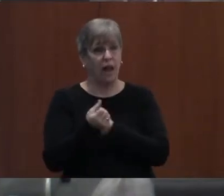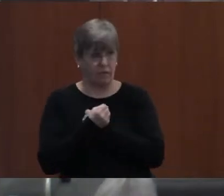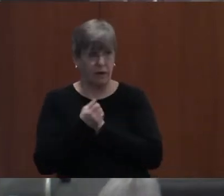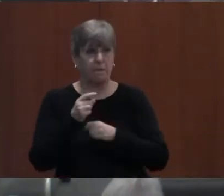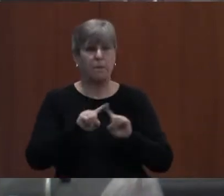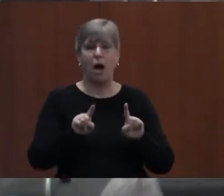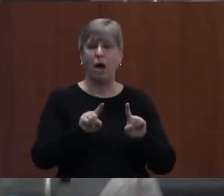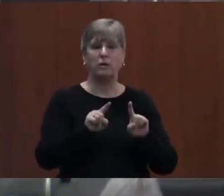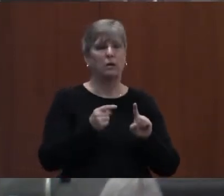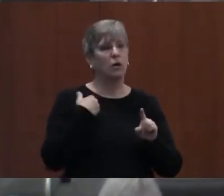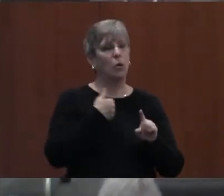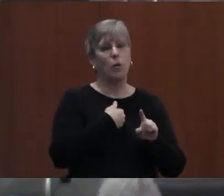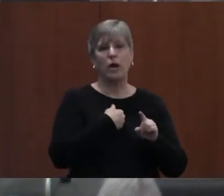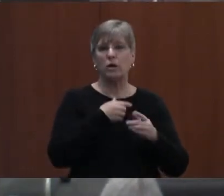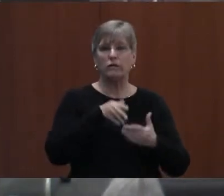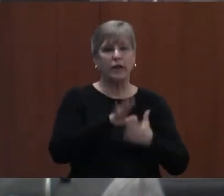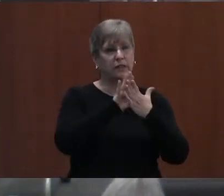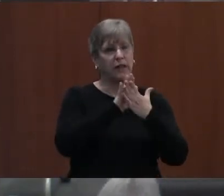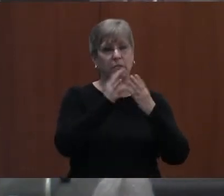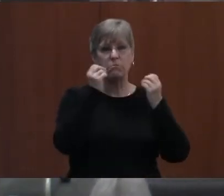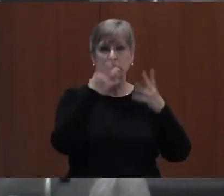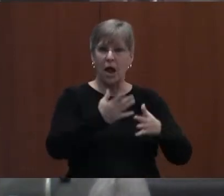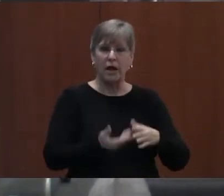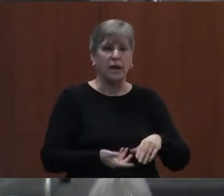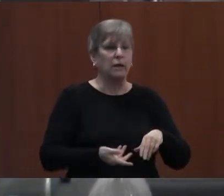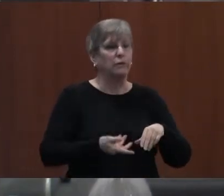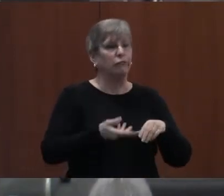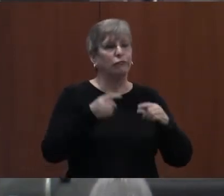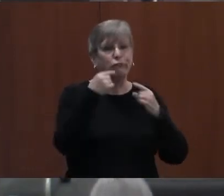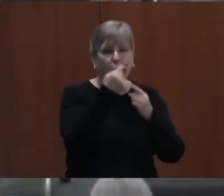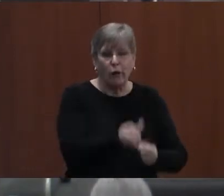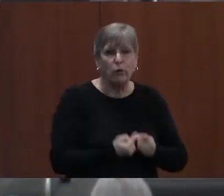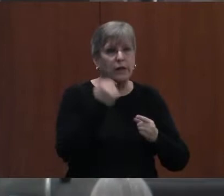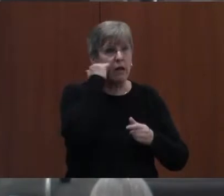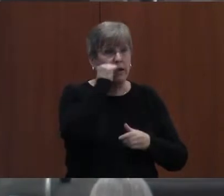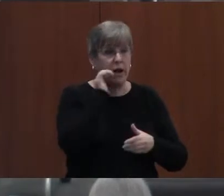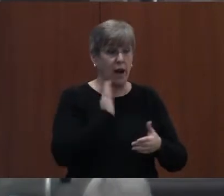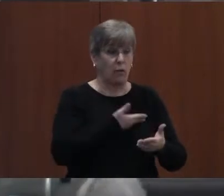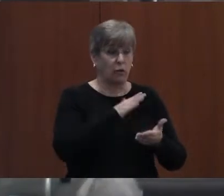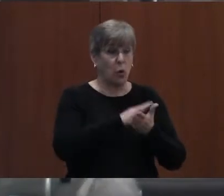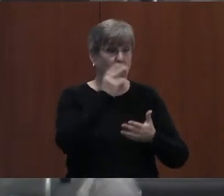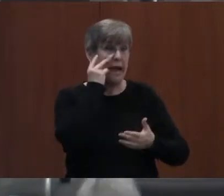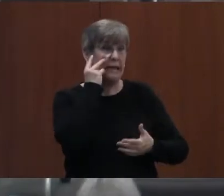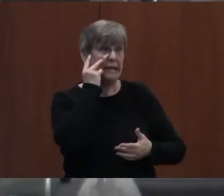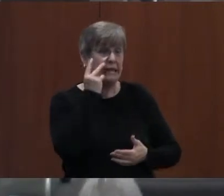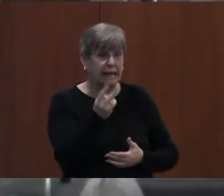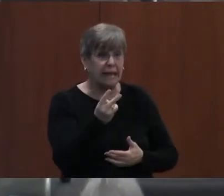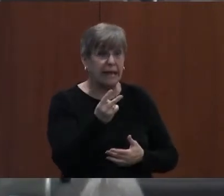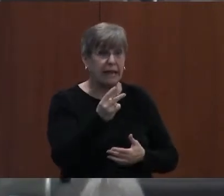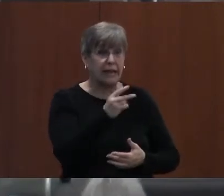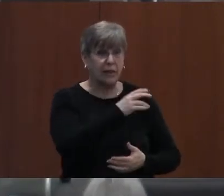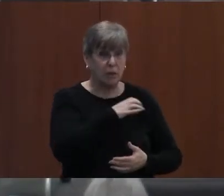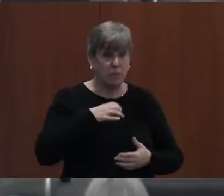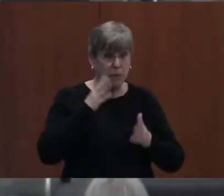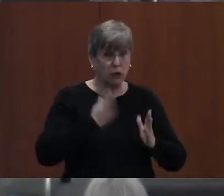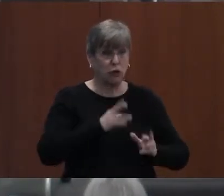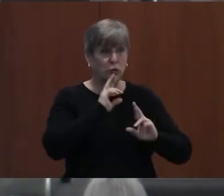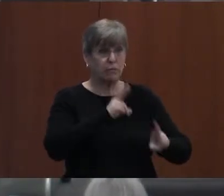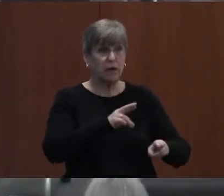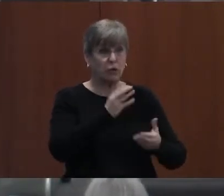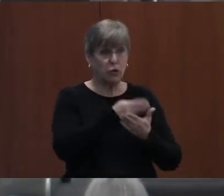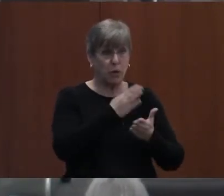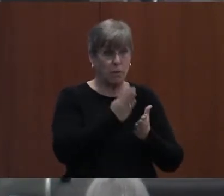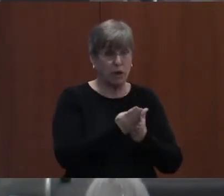challenges day in and day out at our schools, and then seeing the county commissioner's response to the WCBOE's budget request